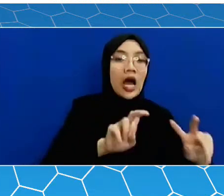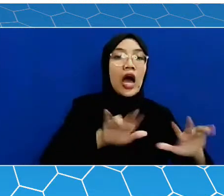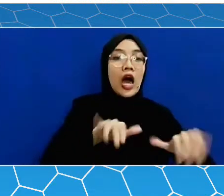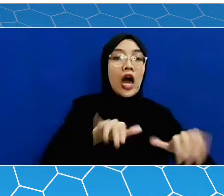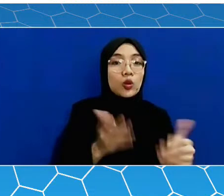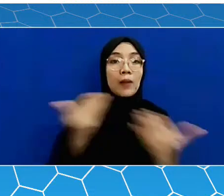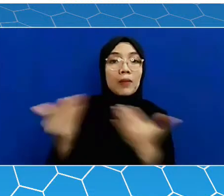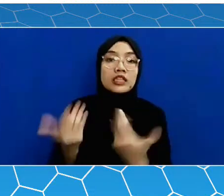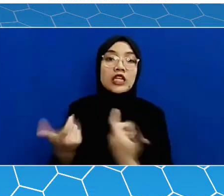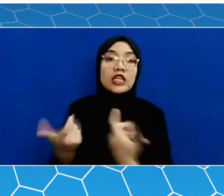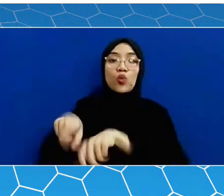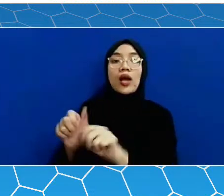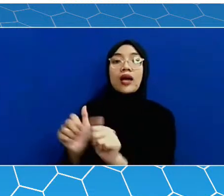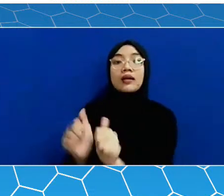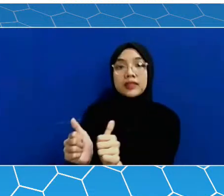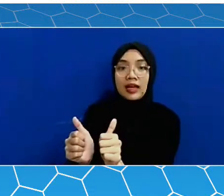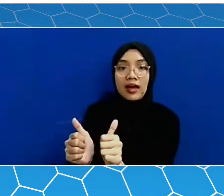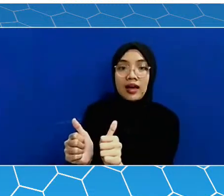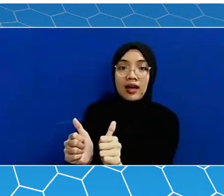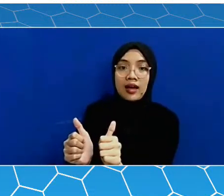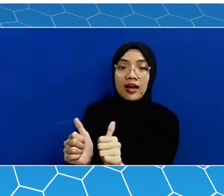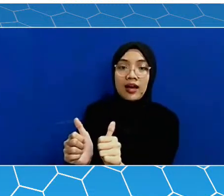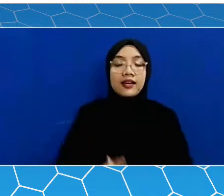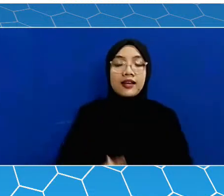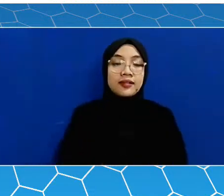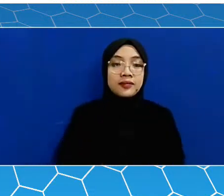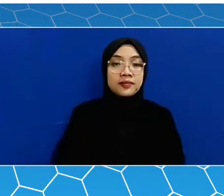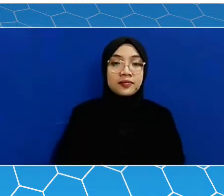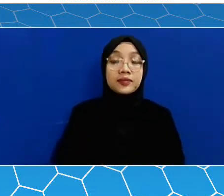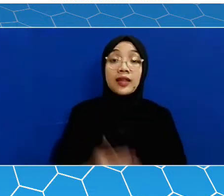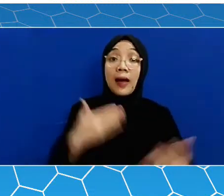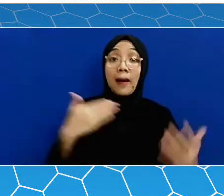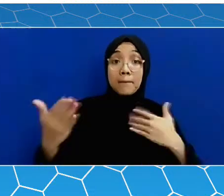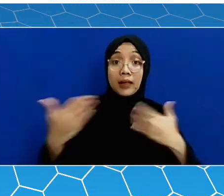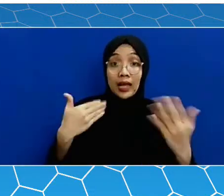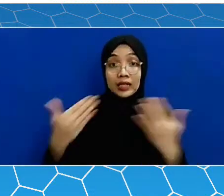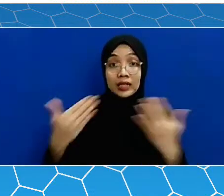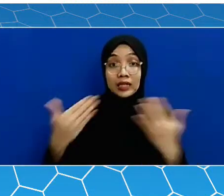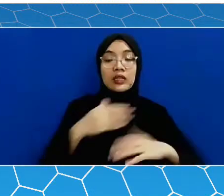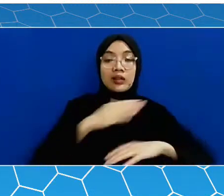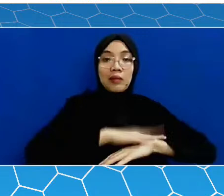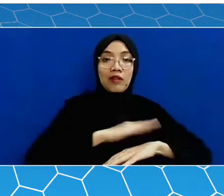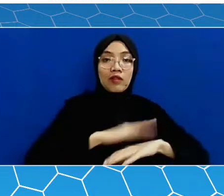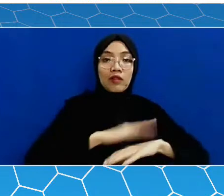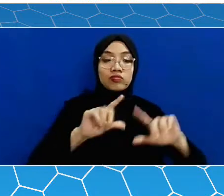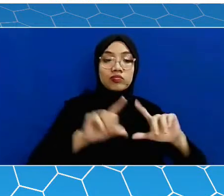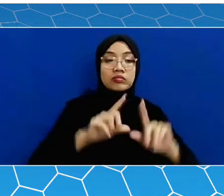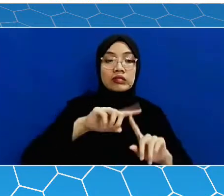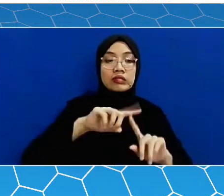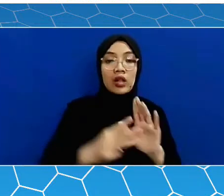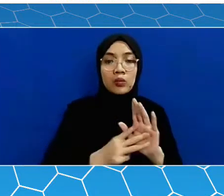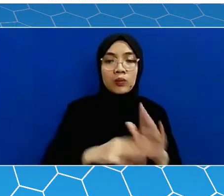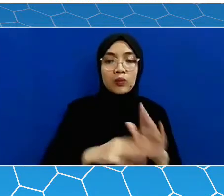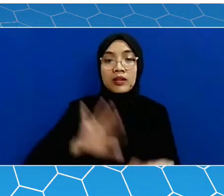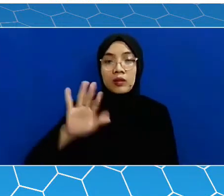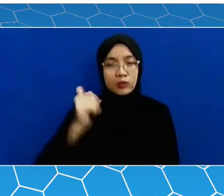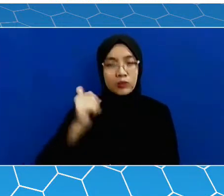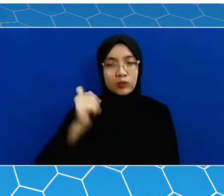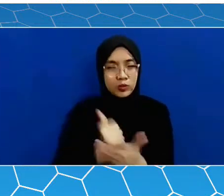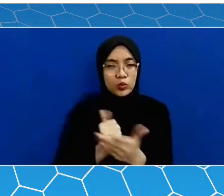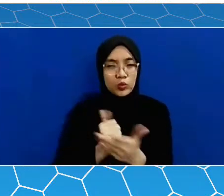our Atom5 platform is highly configurable, so it is disease and